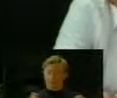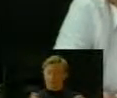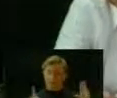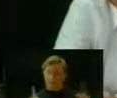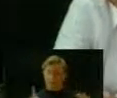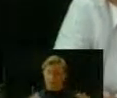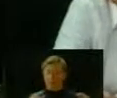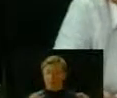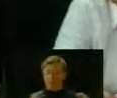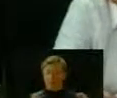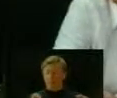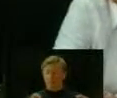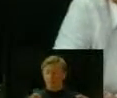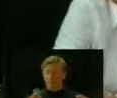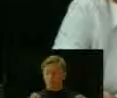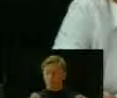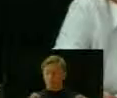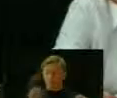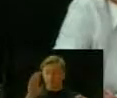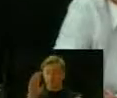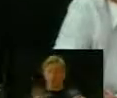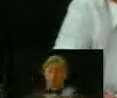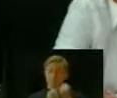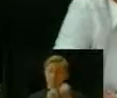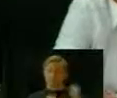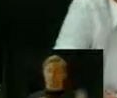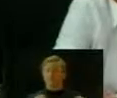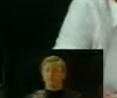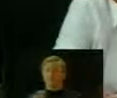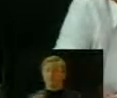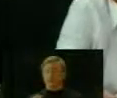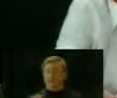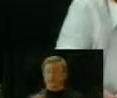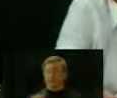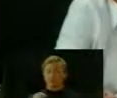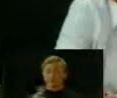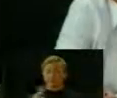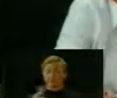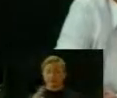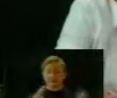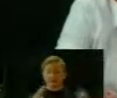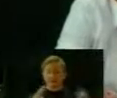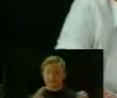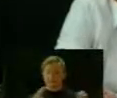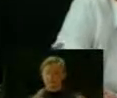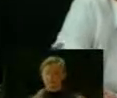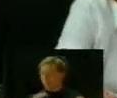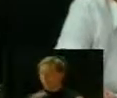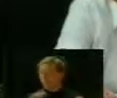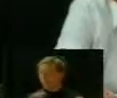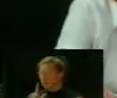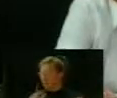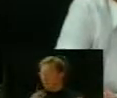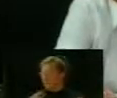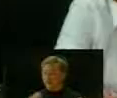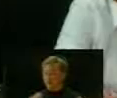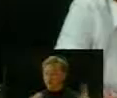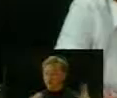Commissioner Ballard? Commissioner Moore? Aye. Commissioner Smith? Commissioner Lambert?